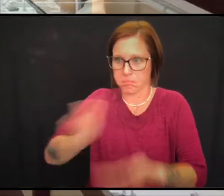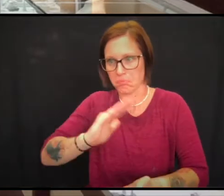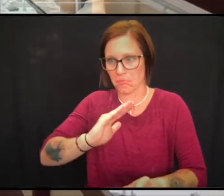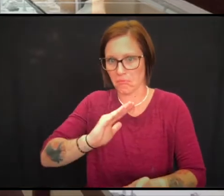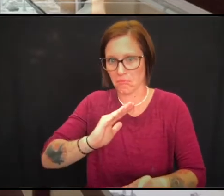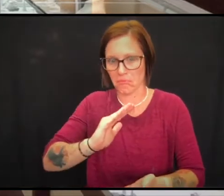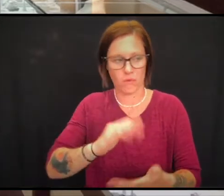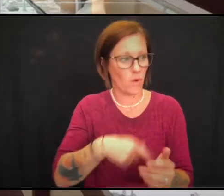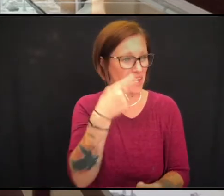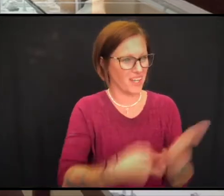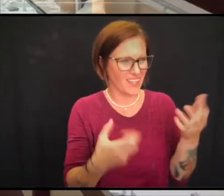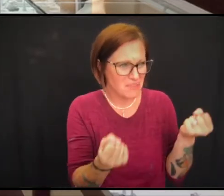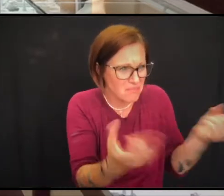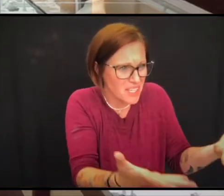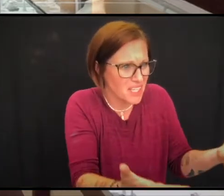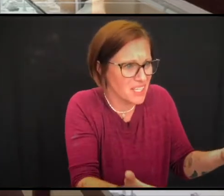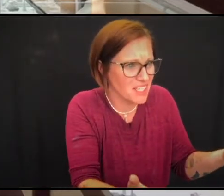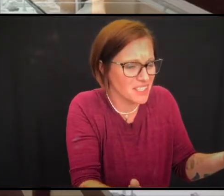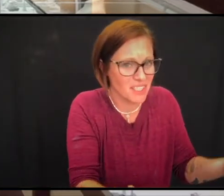does it cost?